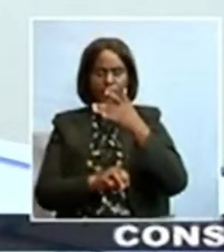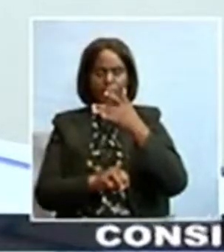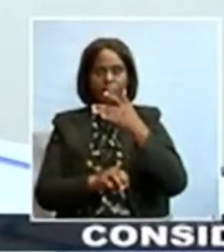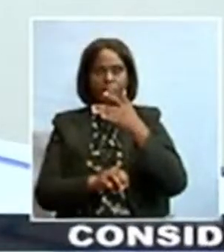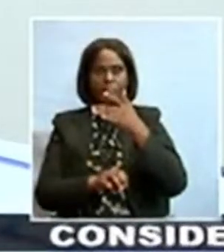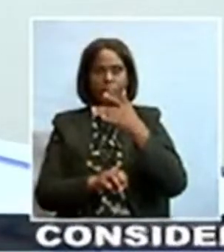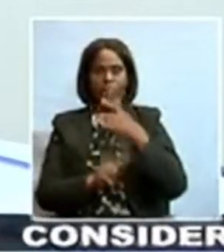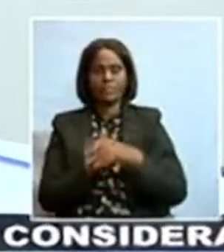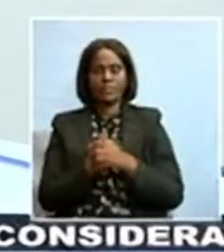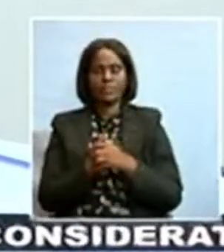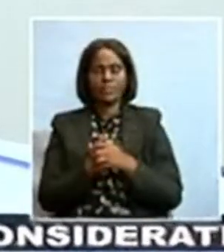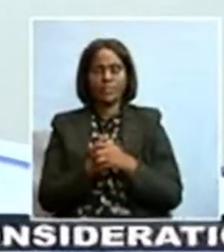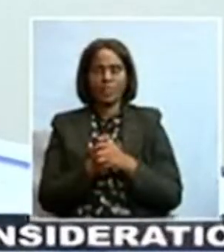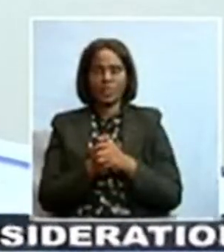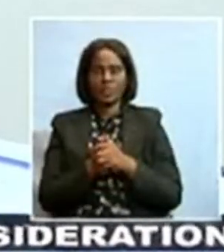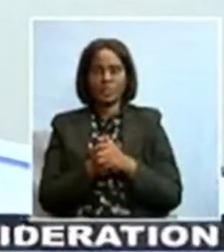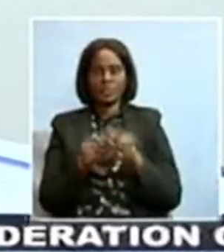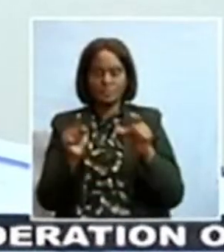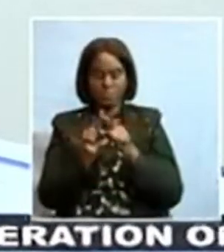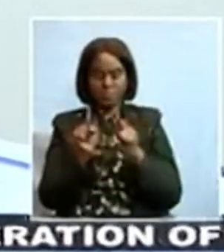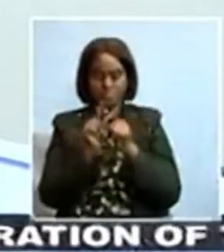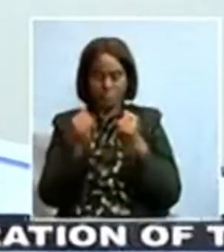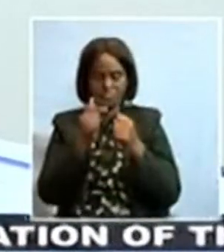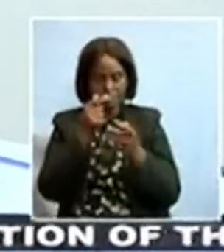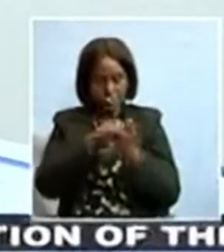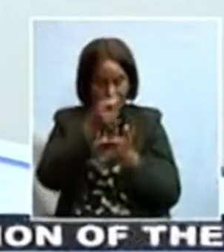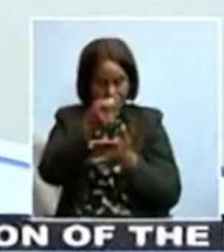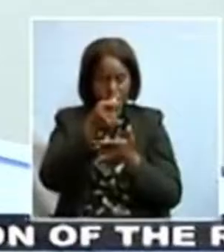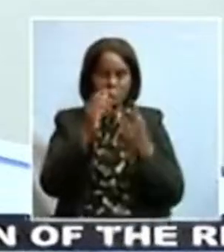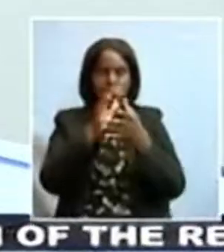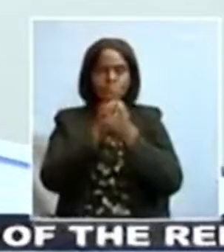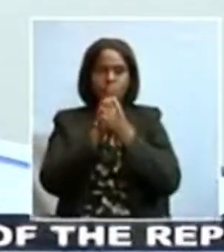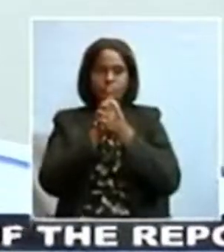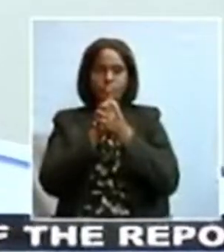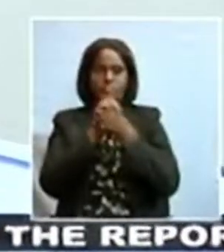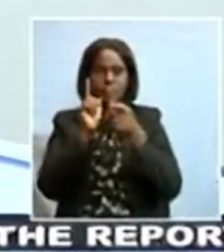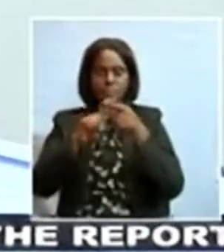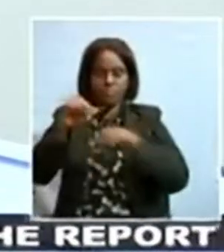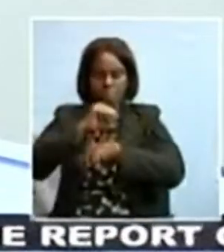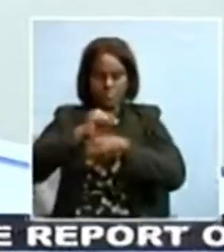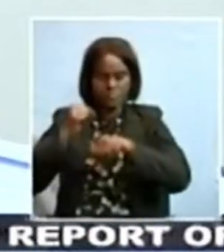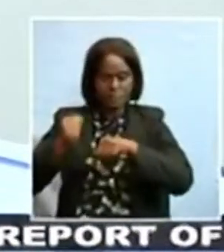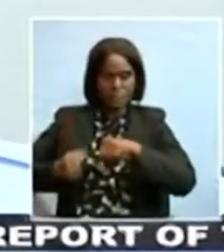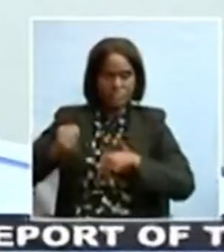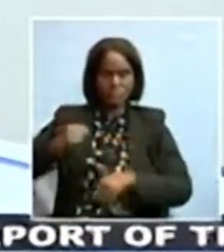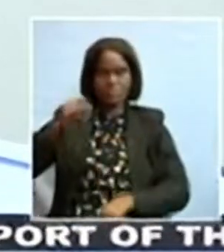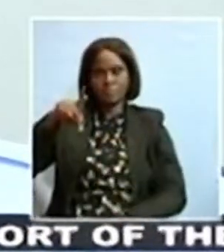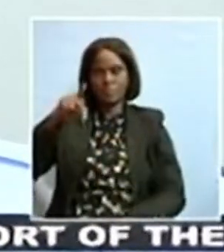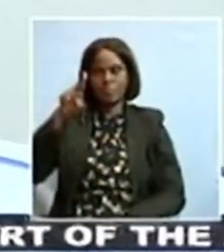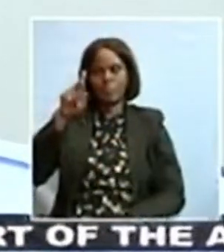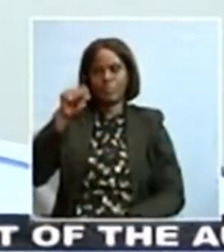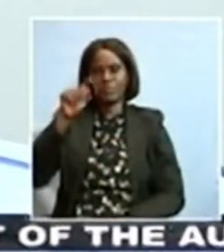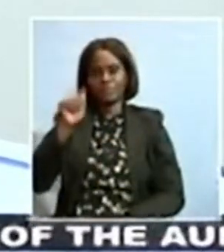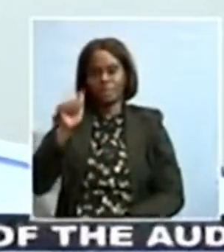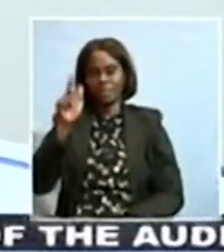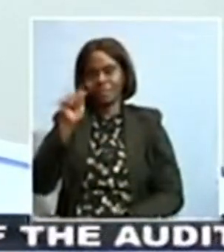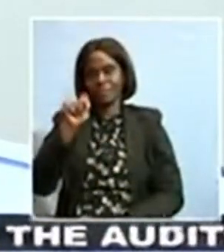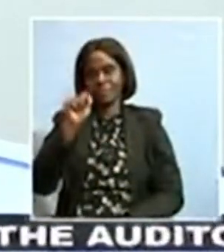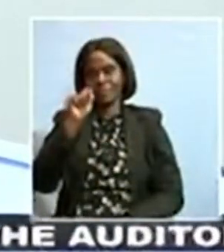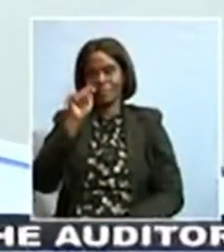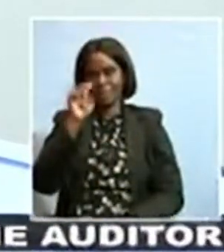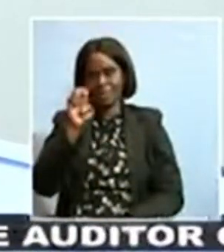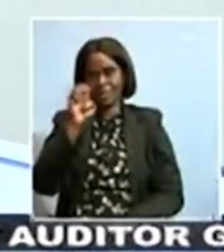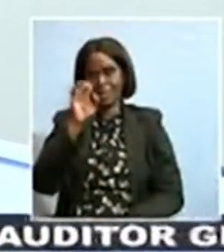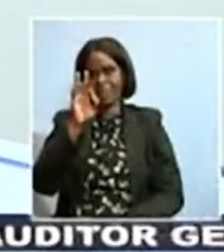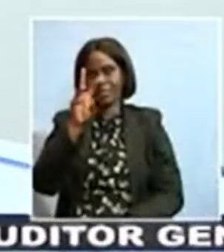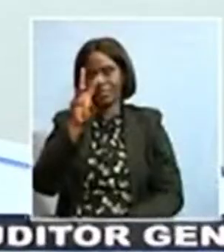discretion. Kindly pass our regards to Senior Chief Puta Tefwe Tefwe. The Committee on